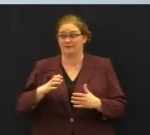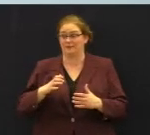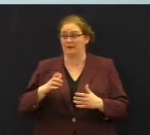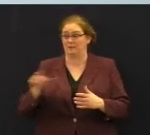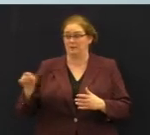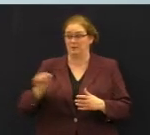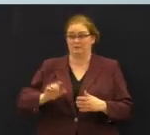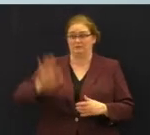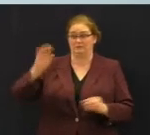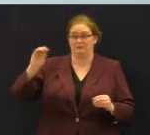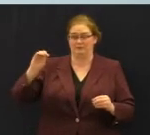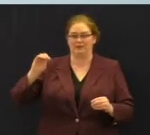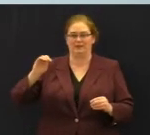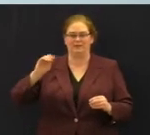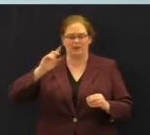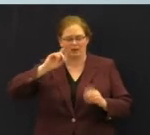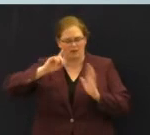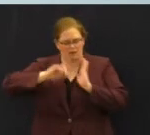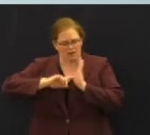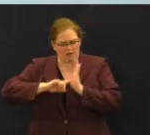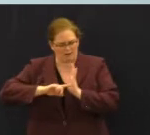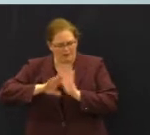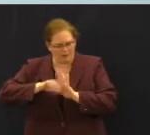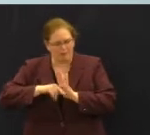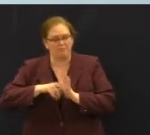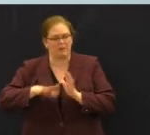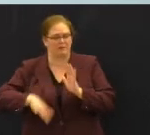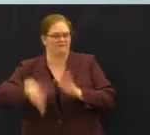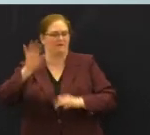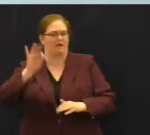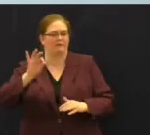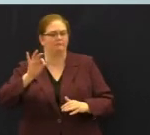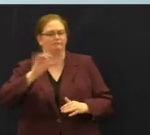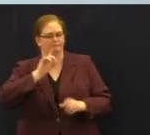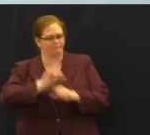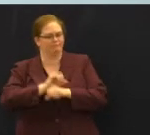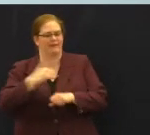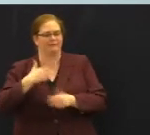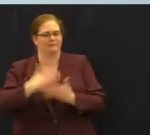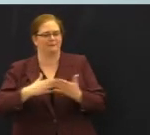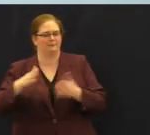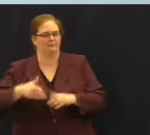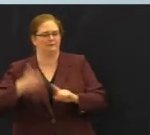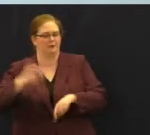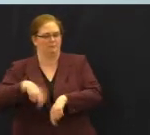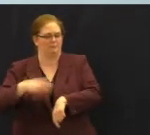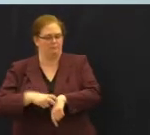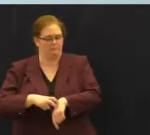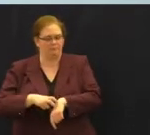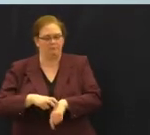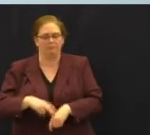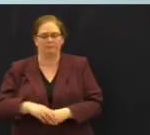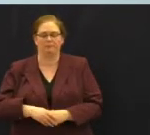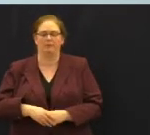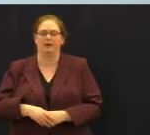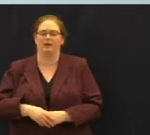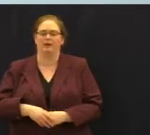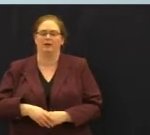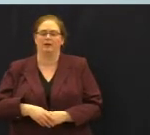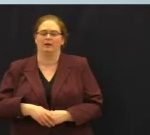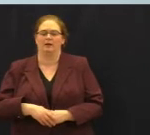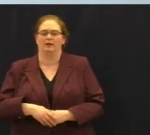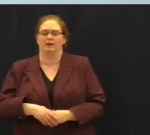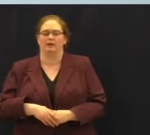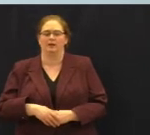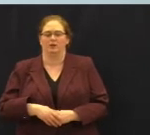up, if we did some digging into their background, they might actually find that they did have some Irish ancestry. It's not unusual to find that.